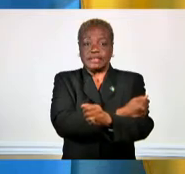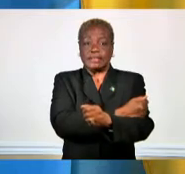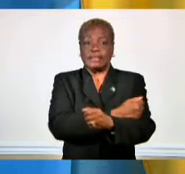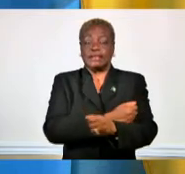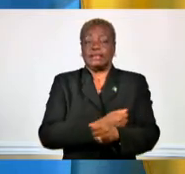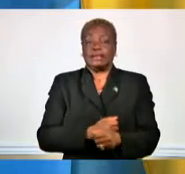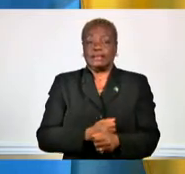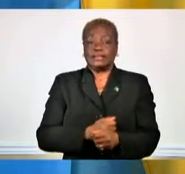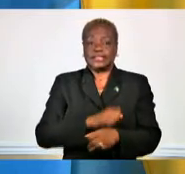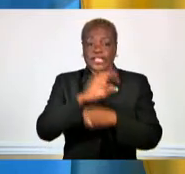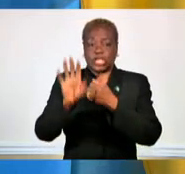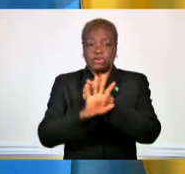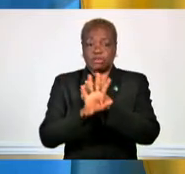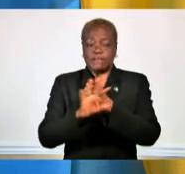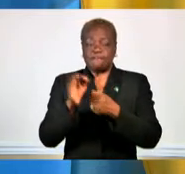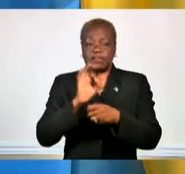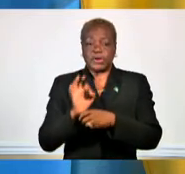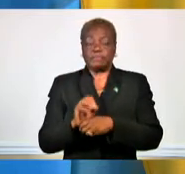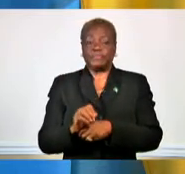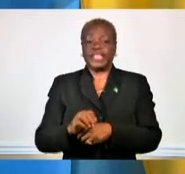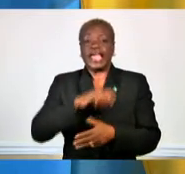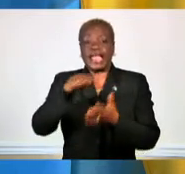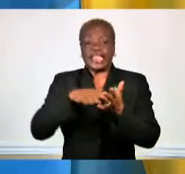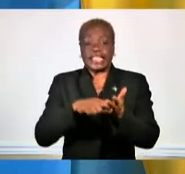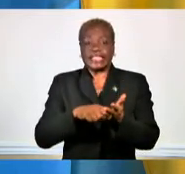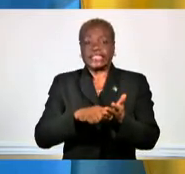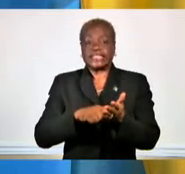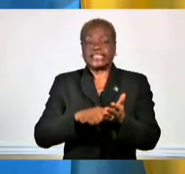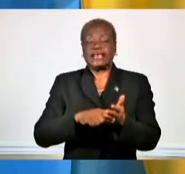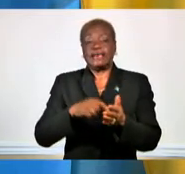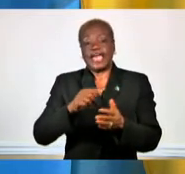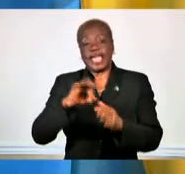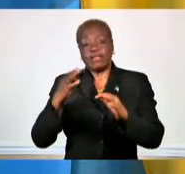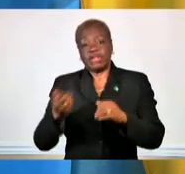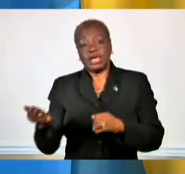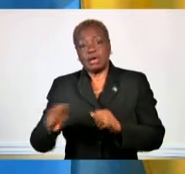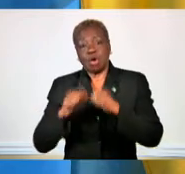This facility will be up and running very shortly.